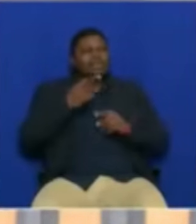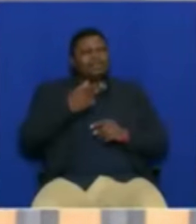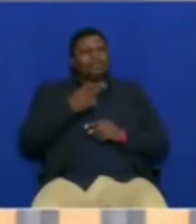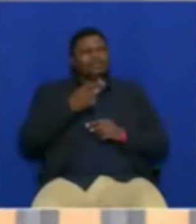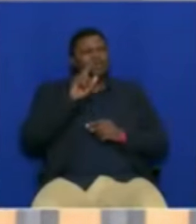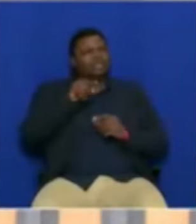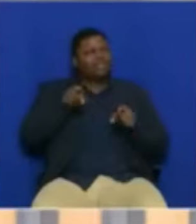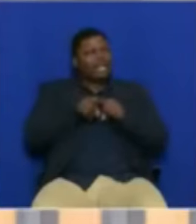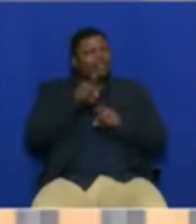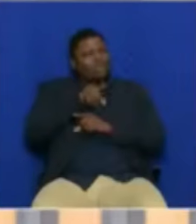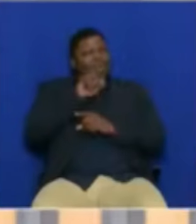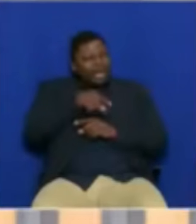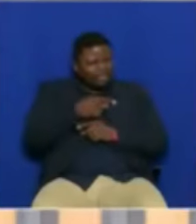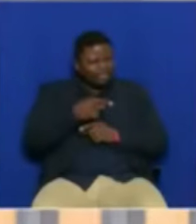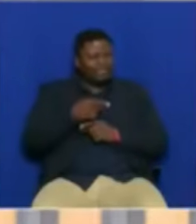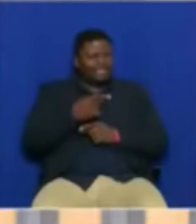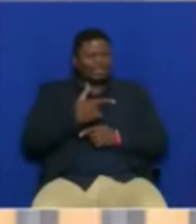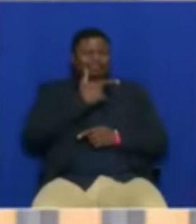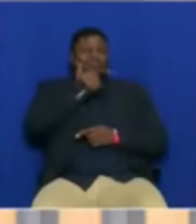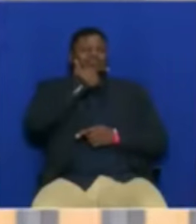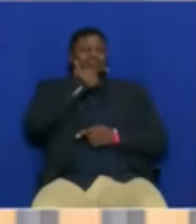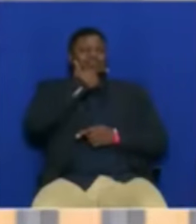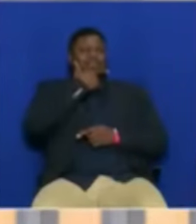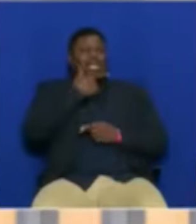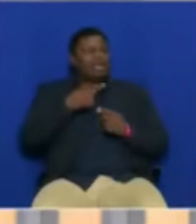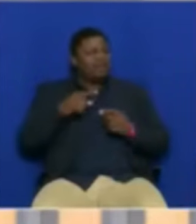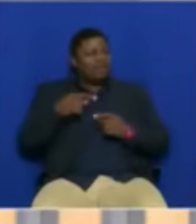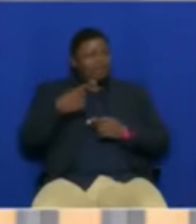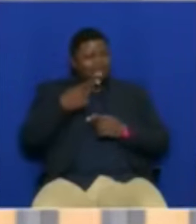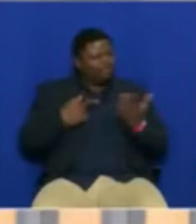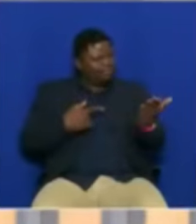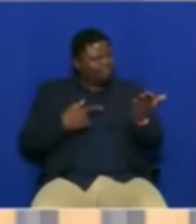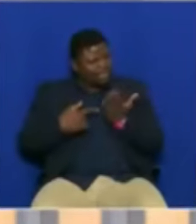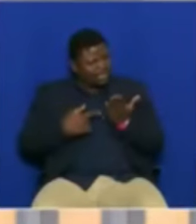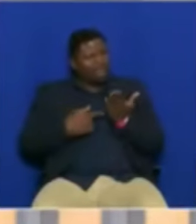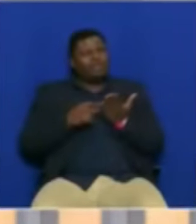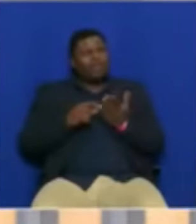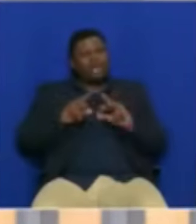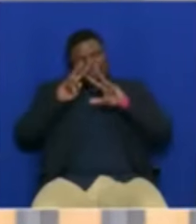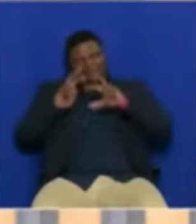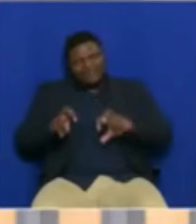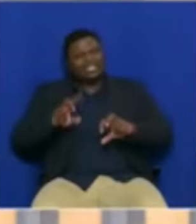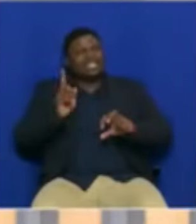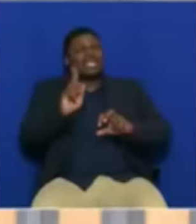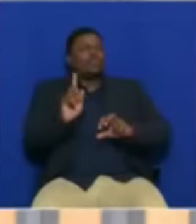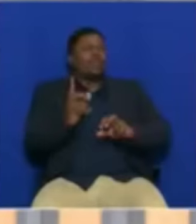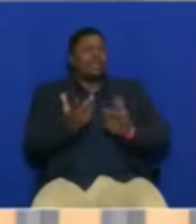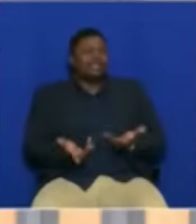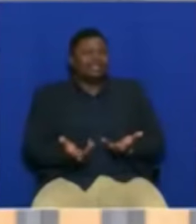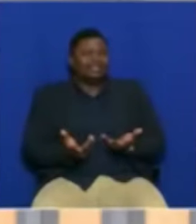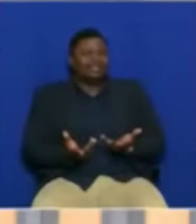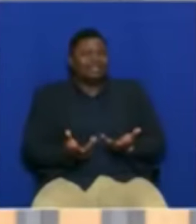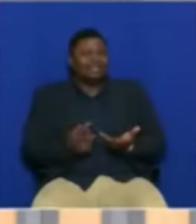what was referred to us in the first place, and you should have gone to see what was referred. If all you see is